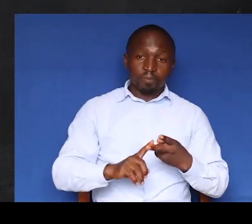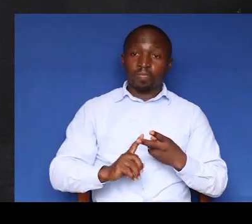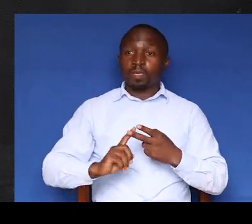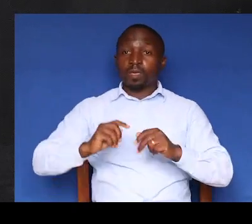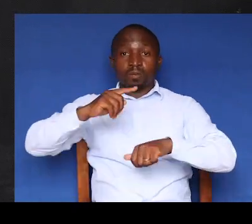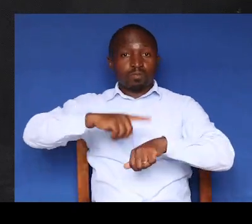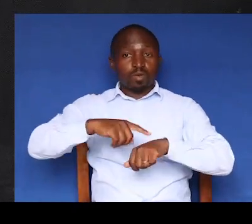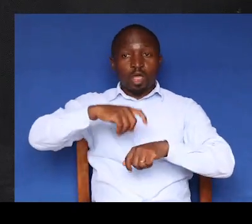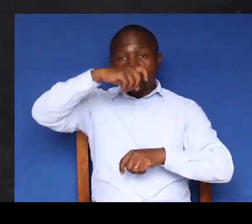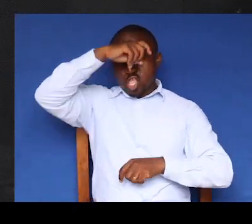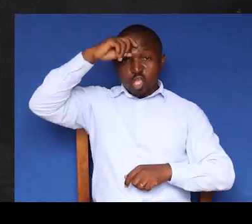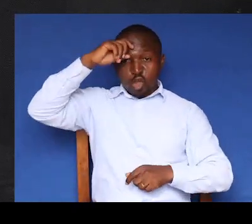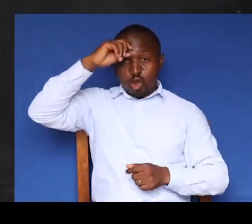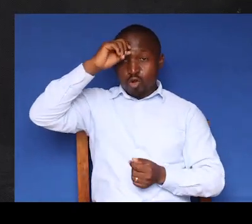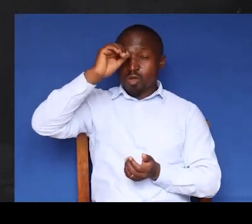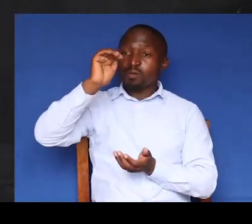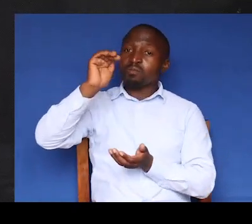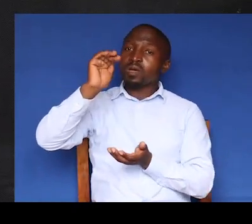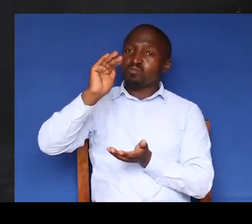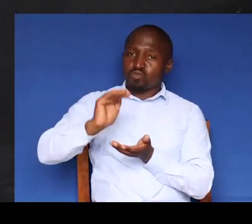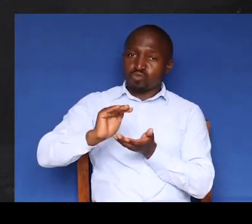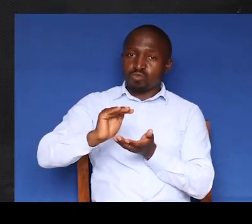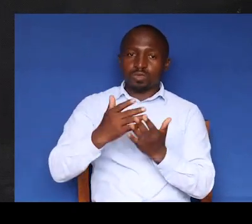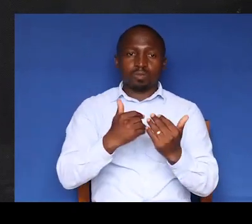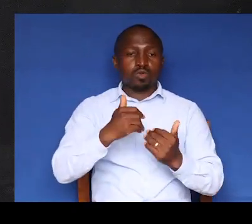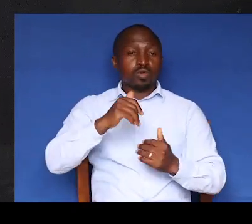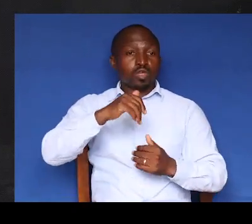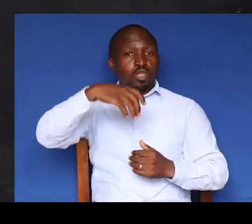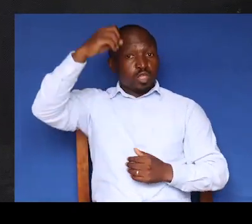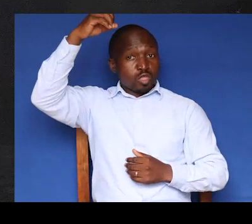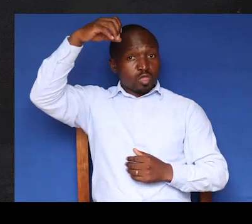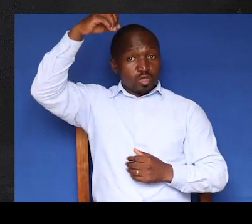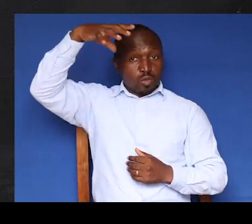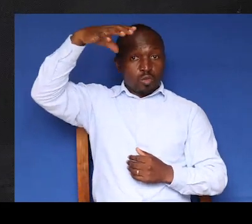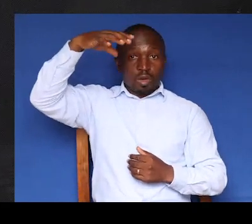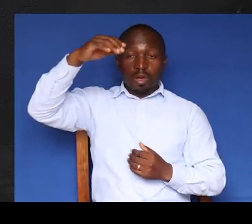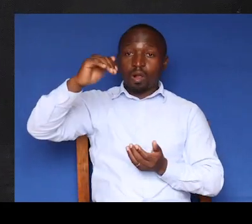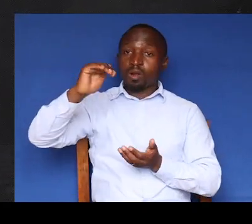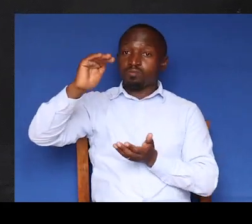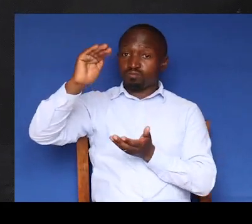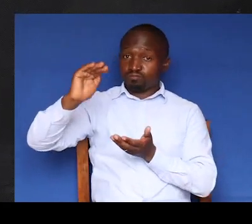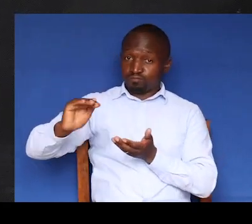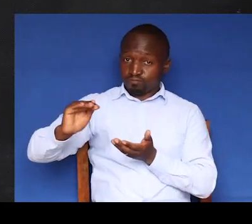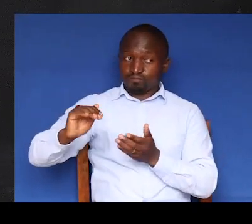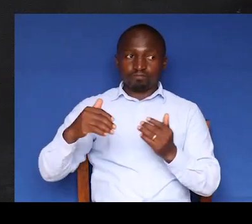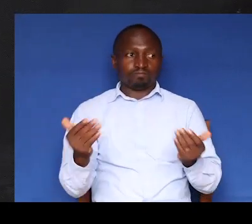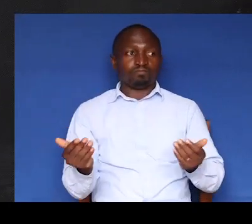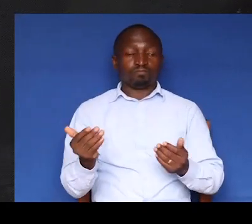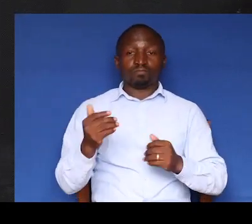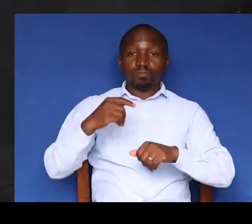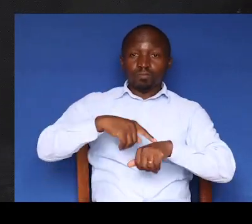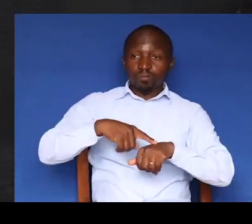low temperature when the sun is not overhead. So the period of high temperature makes what we used to